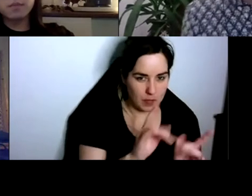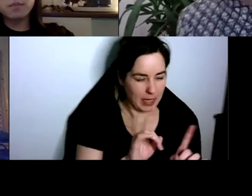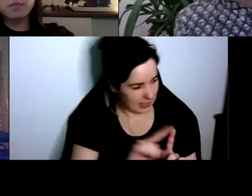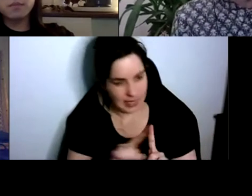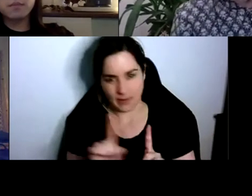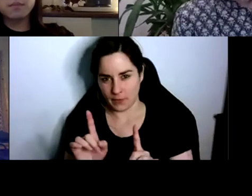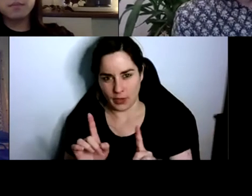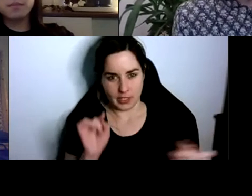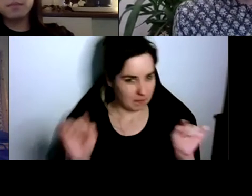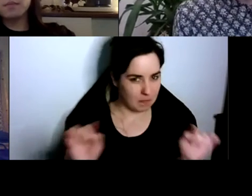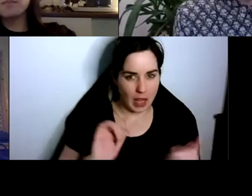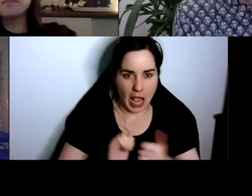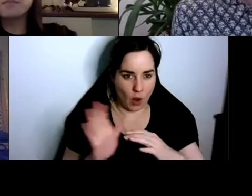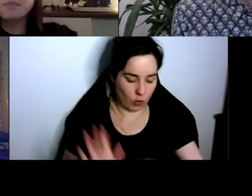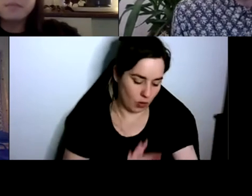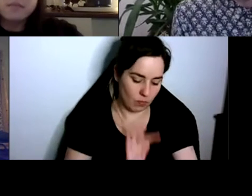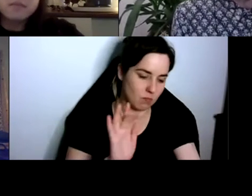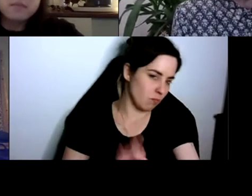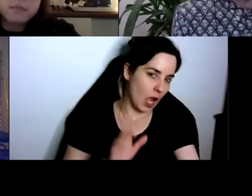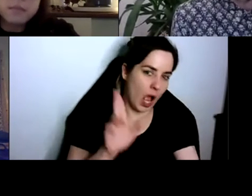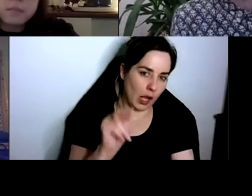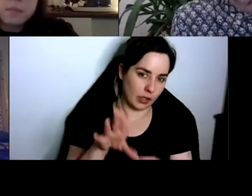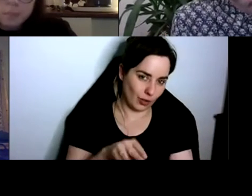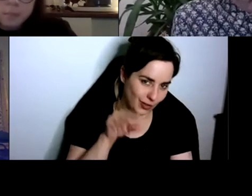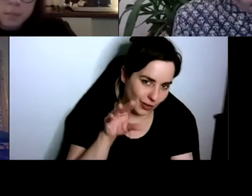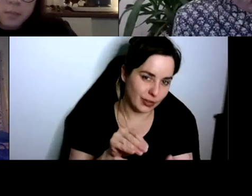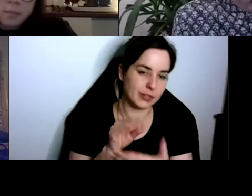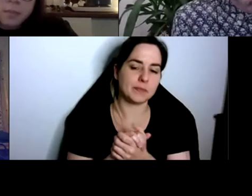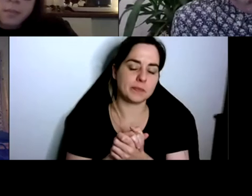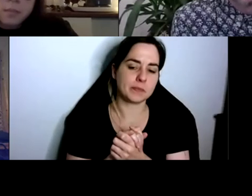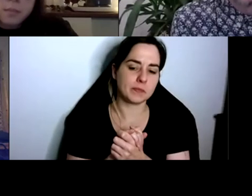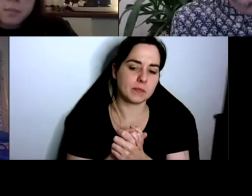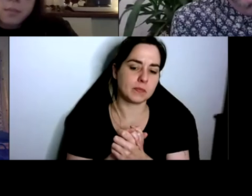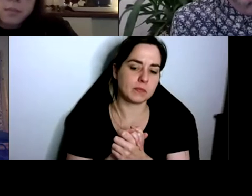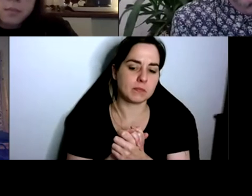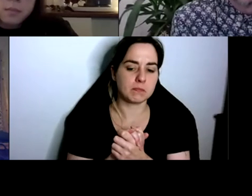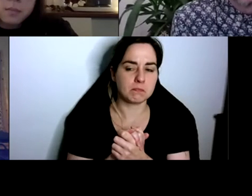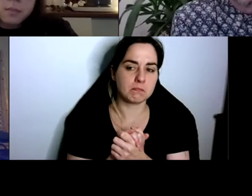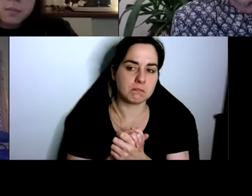the endeavors that we're involved in. And so I kind of want to,